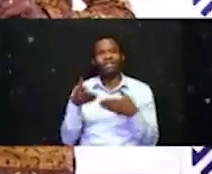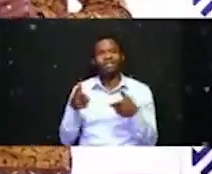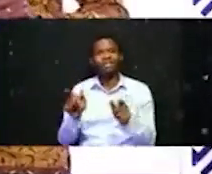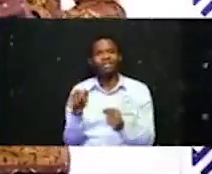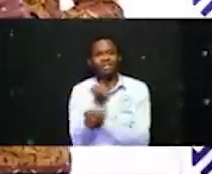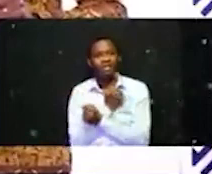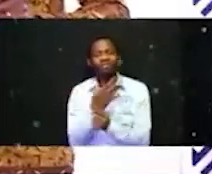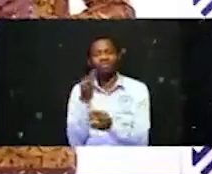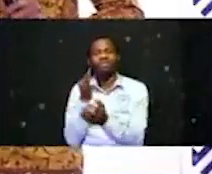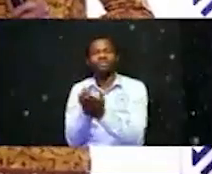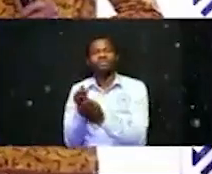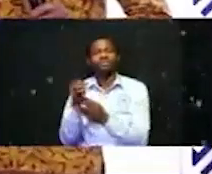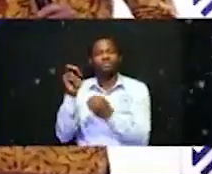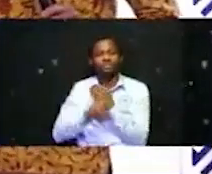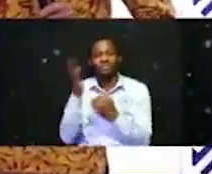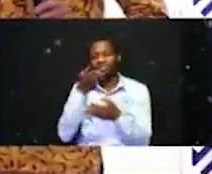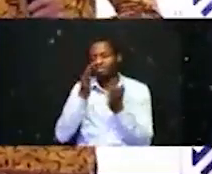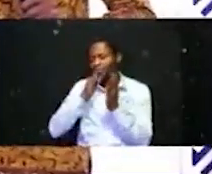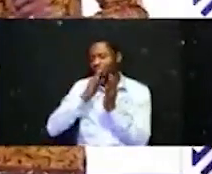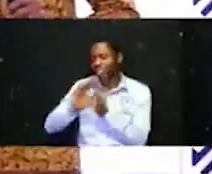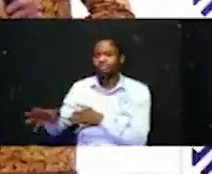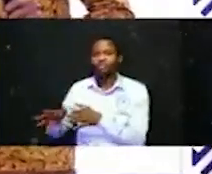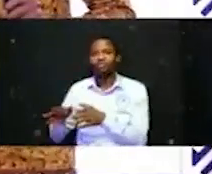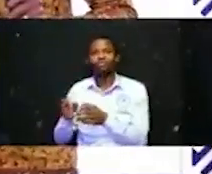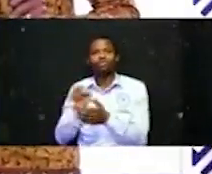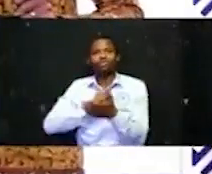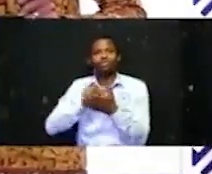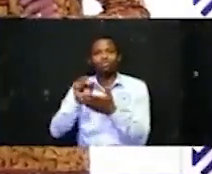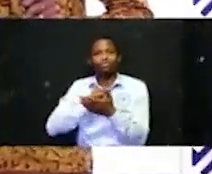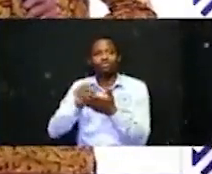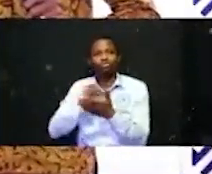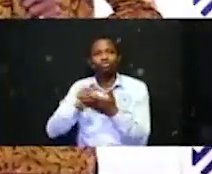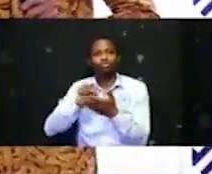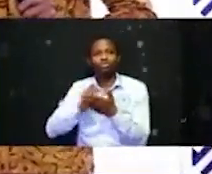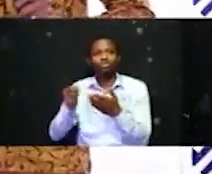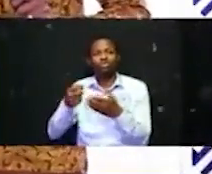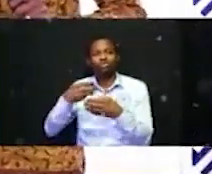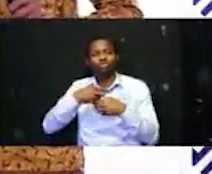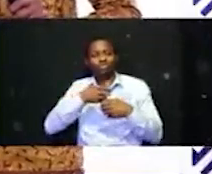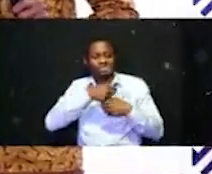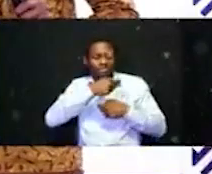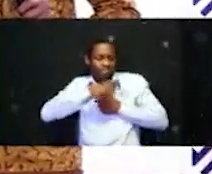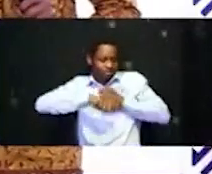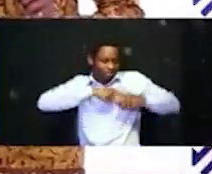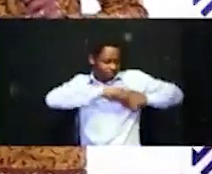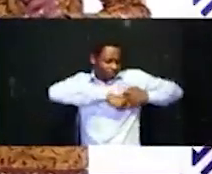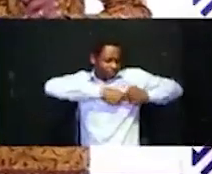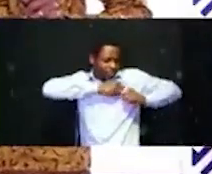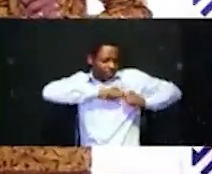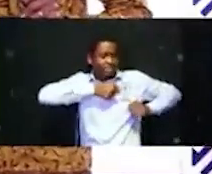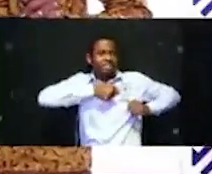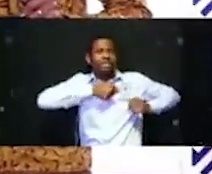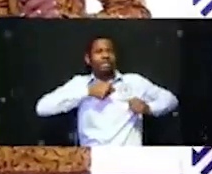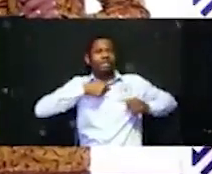neck. Write them on the tablets of your heart. Emma adoye ene nokre enyae wo. Fa chichire wo kon